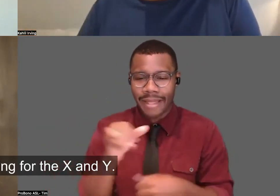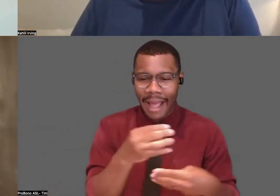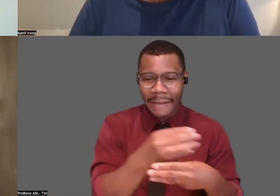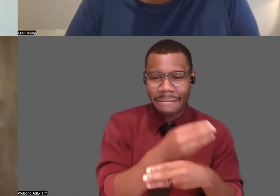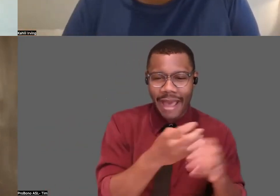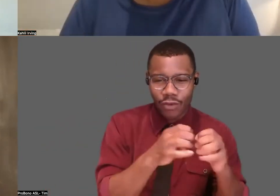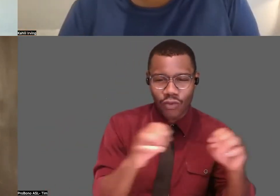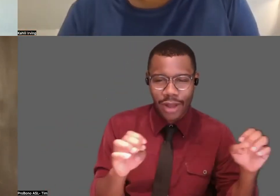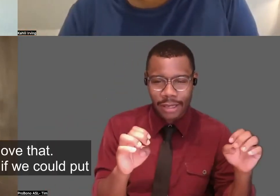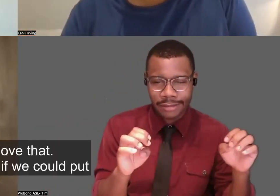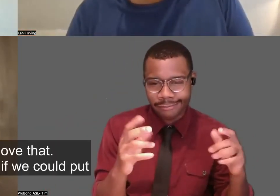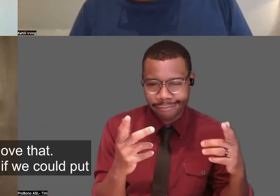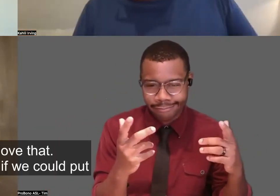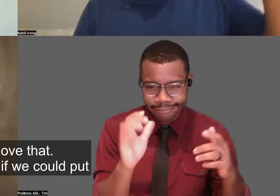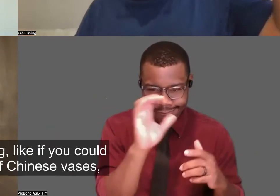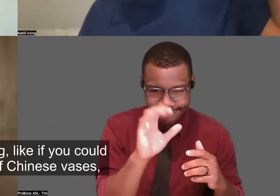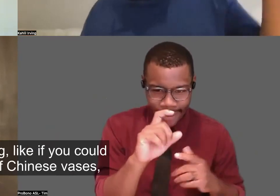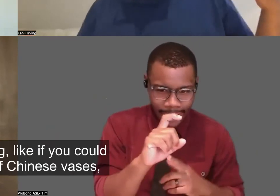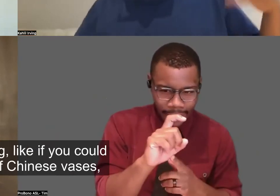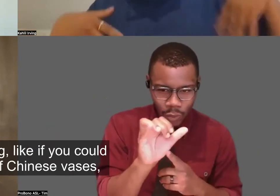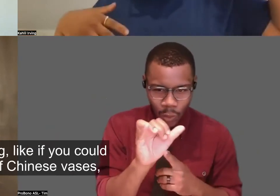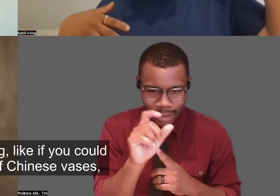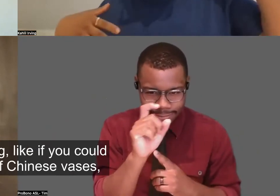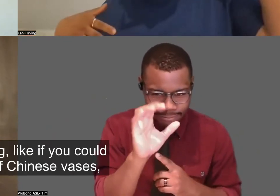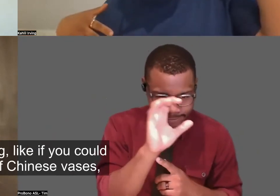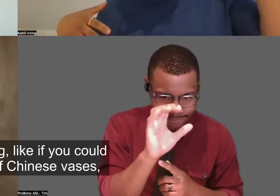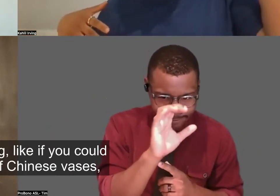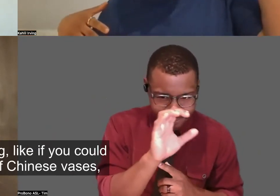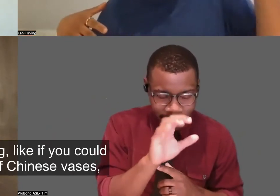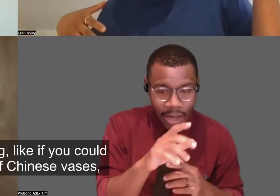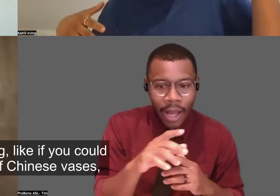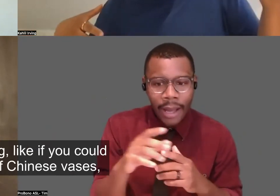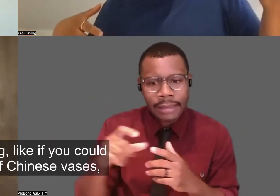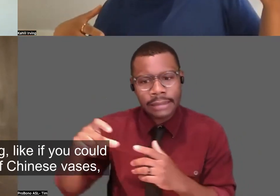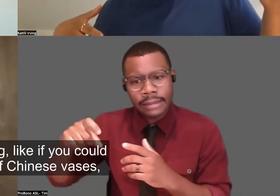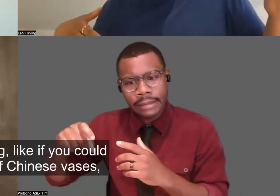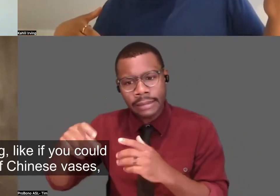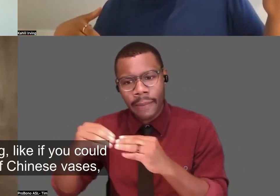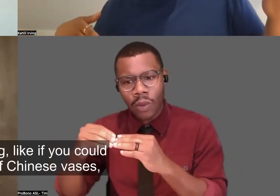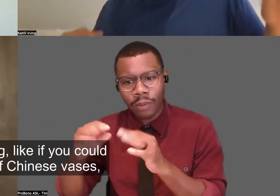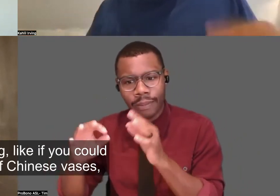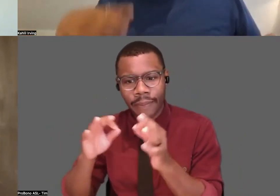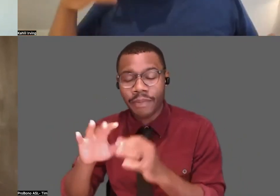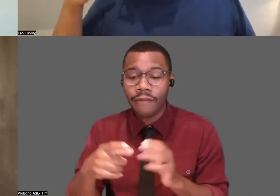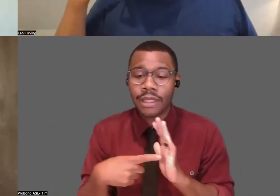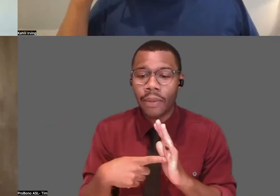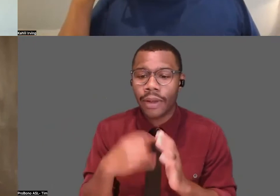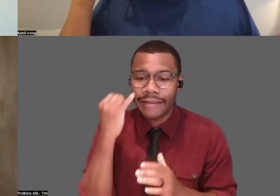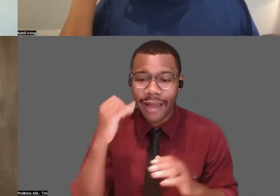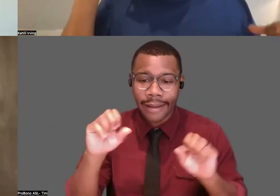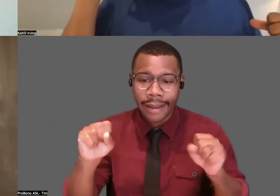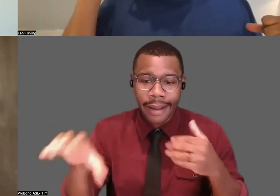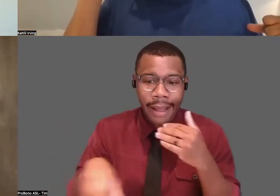Y. I love Because if that. we could put the whipping, like if you could put a set of Chinese vases,